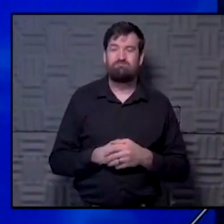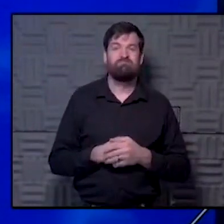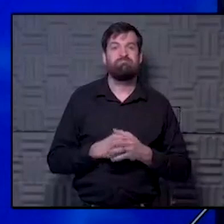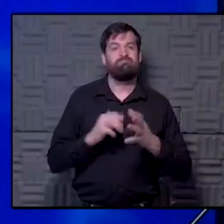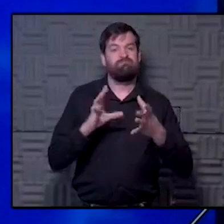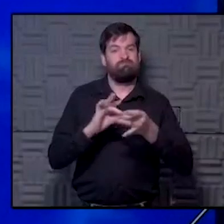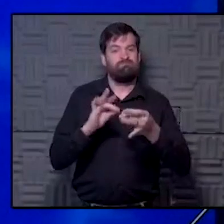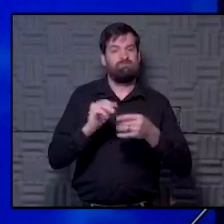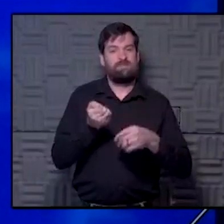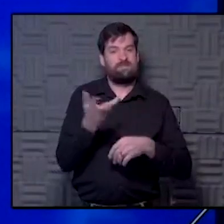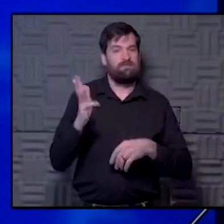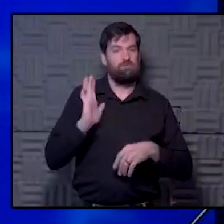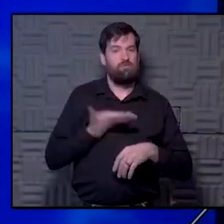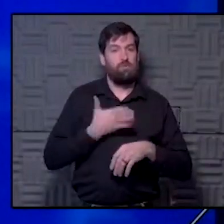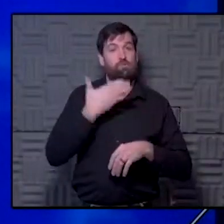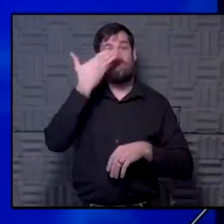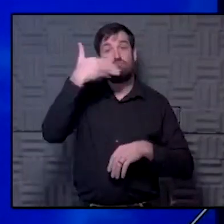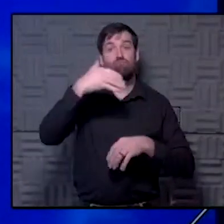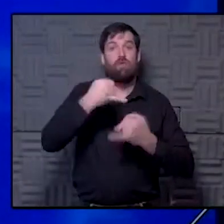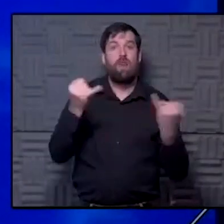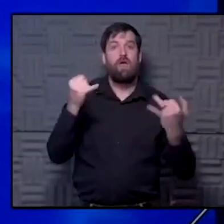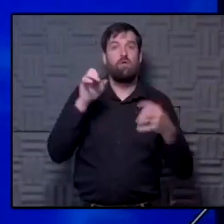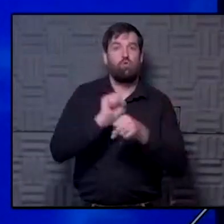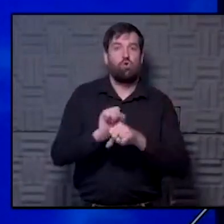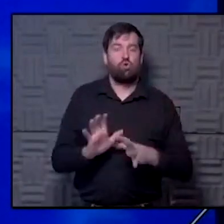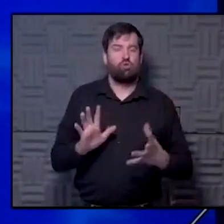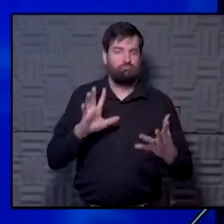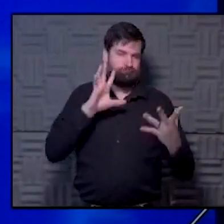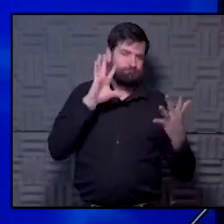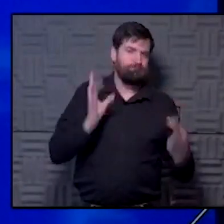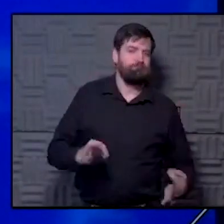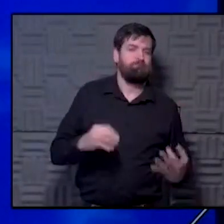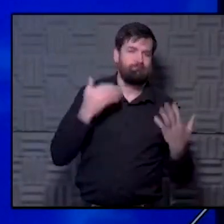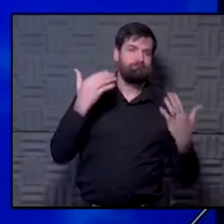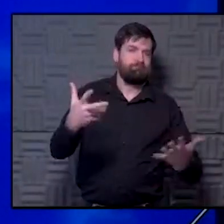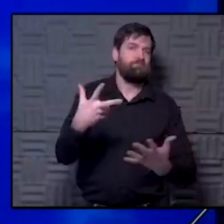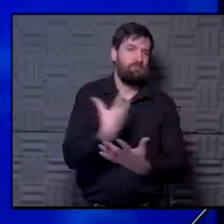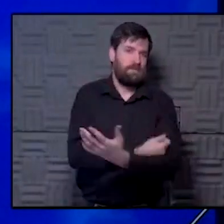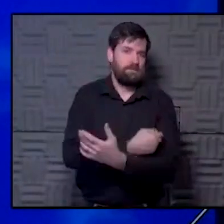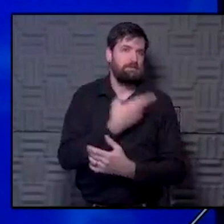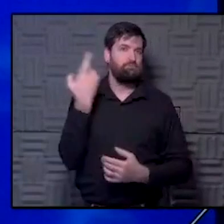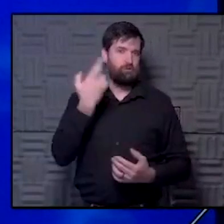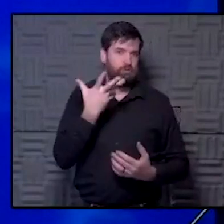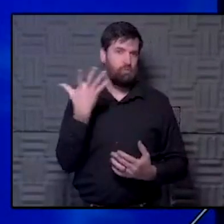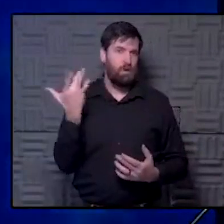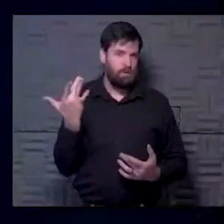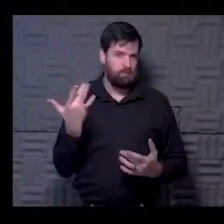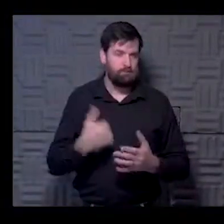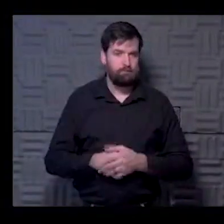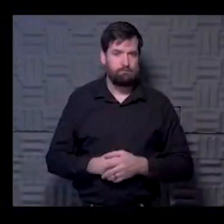of several of our frontline workers who have made the choice to receive the vaccine and their reason why.